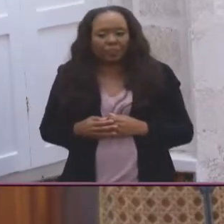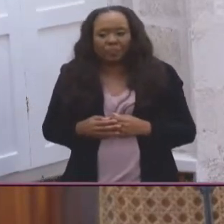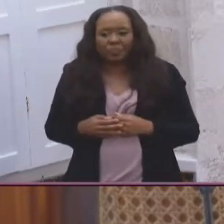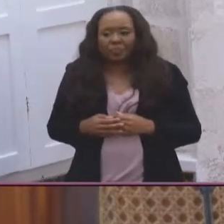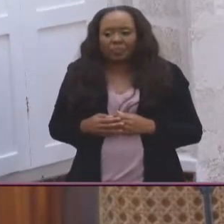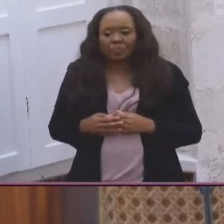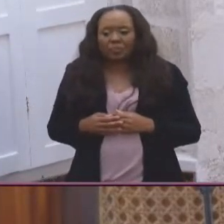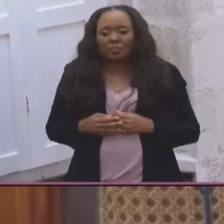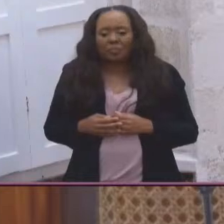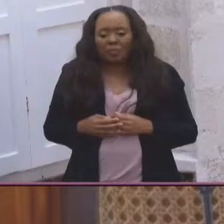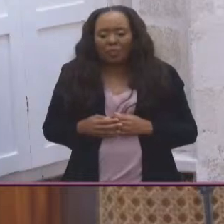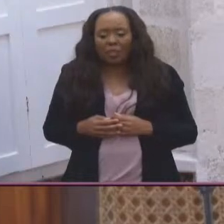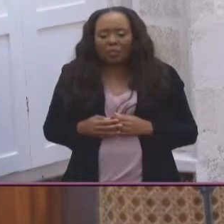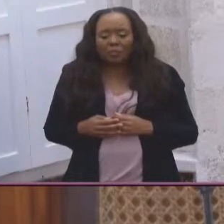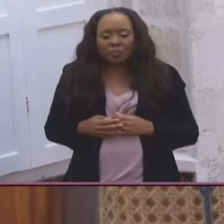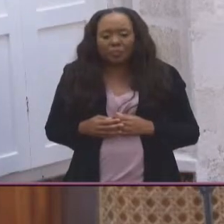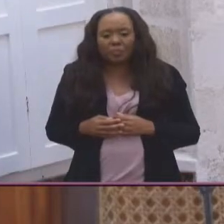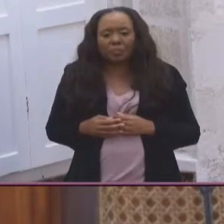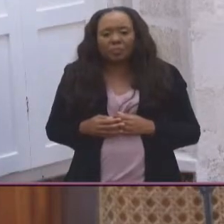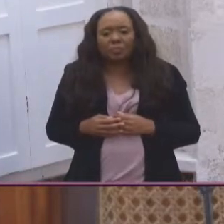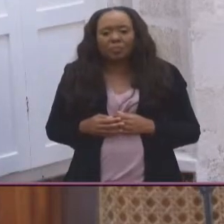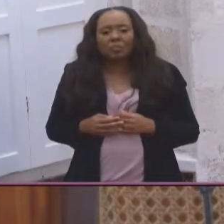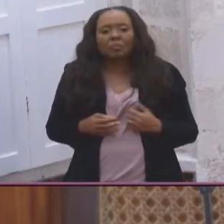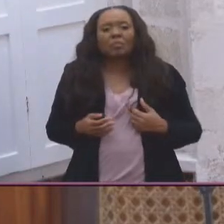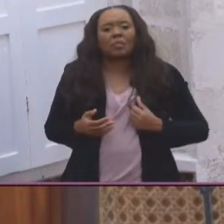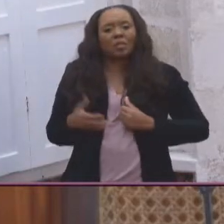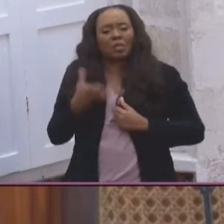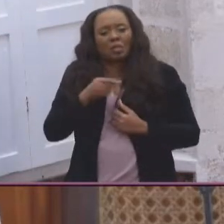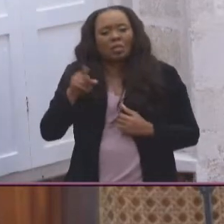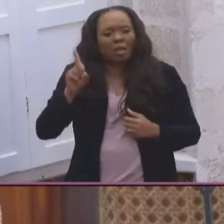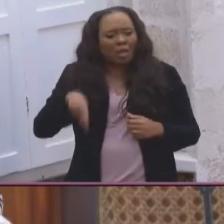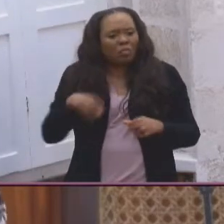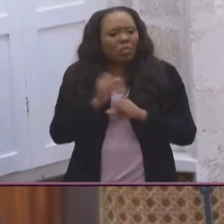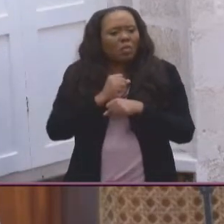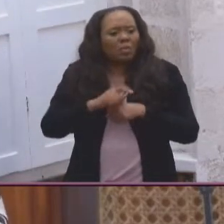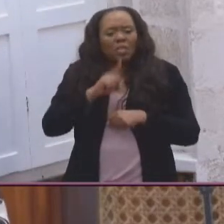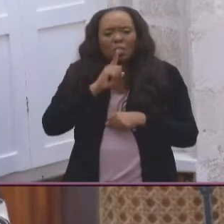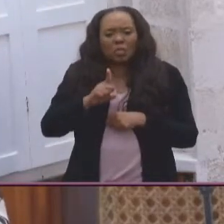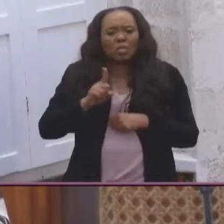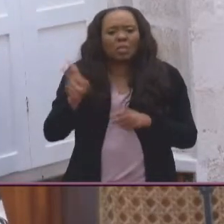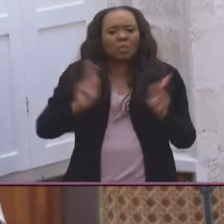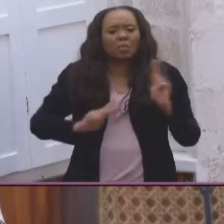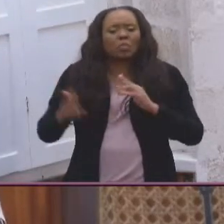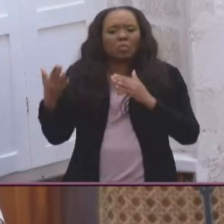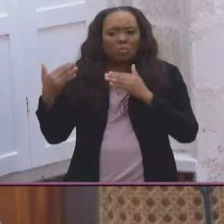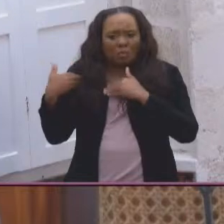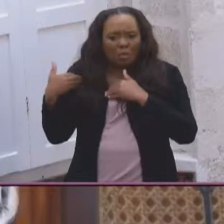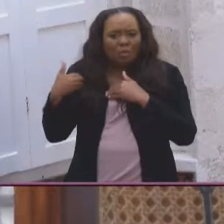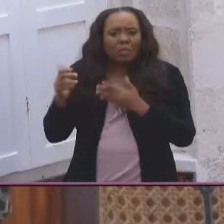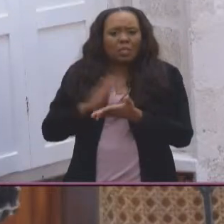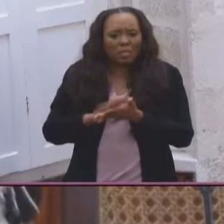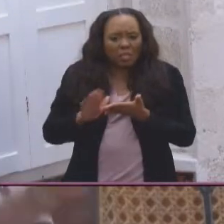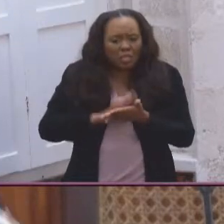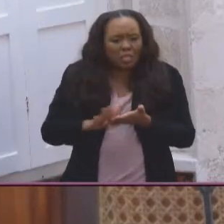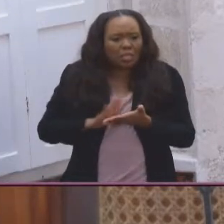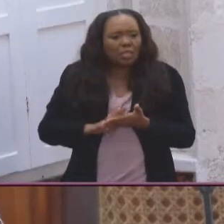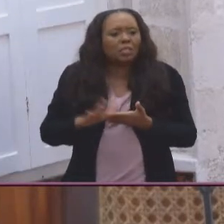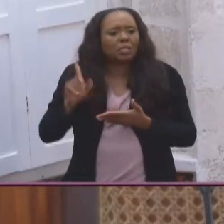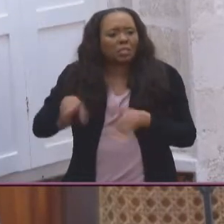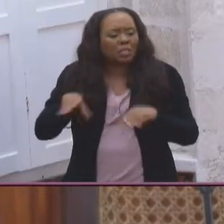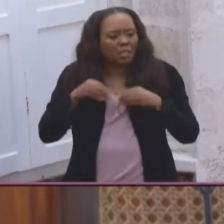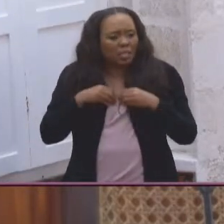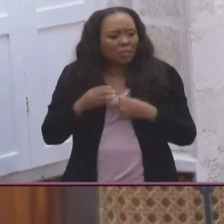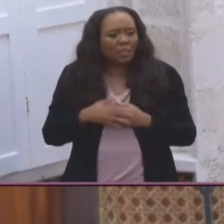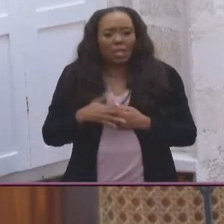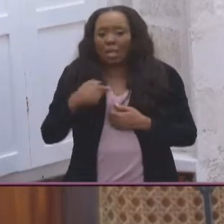and oversight of the facilities is wanting. And that is where the problem lies. And I don't want really to